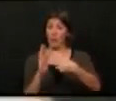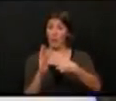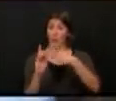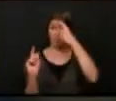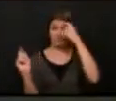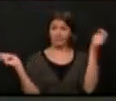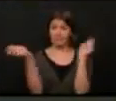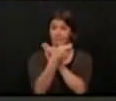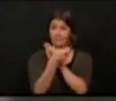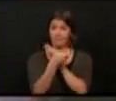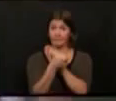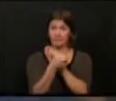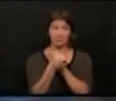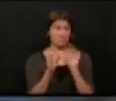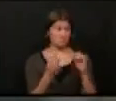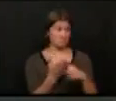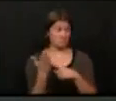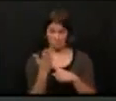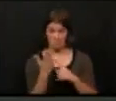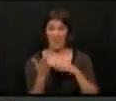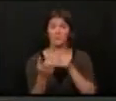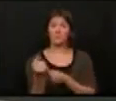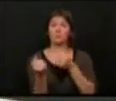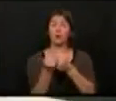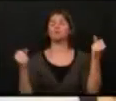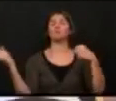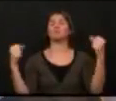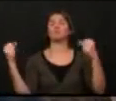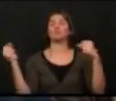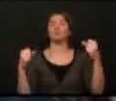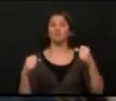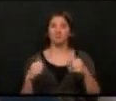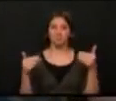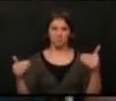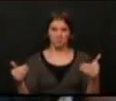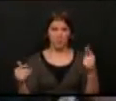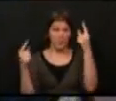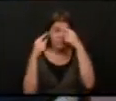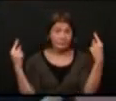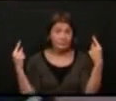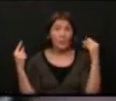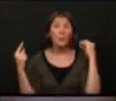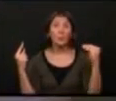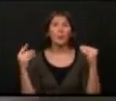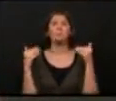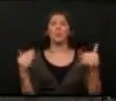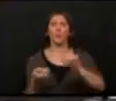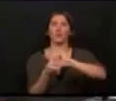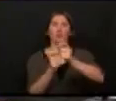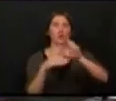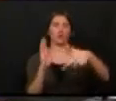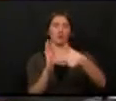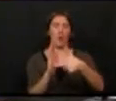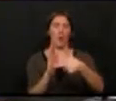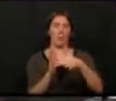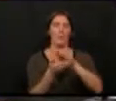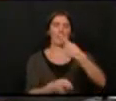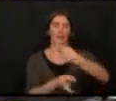discussion? Hearing none. All those in favor, please say aye. Aye. Aye. Any opposed or abstaining? That carries 5-0.